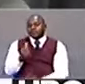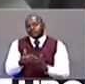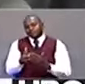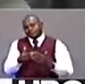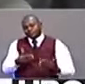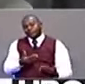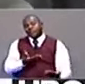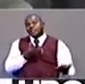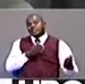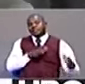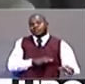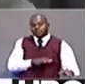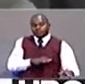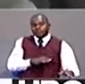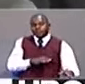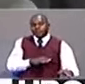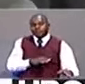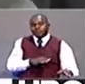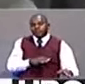he passed away, he had